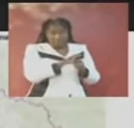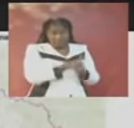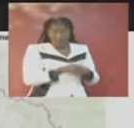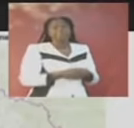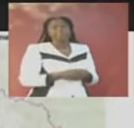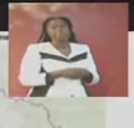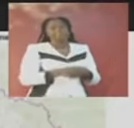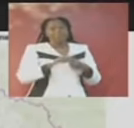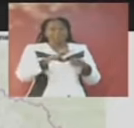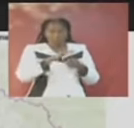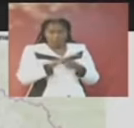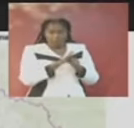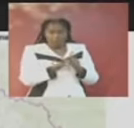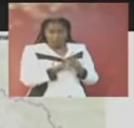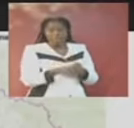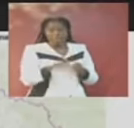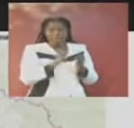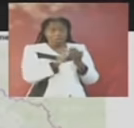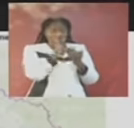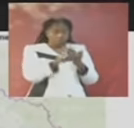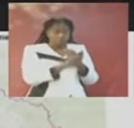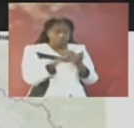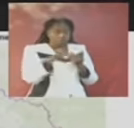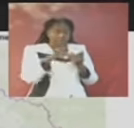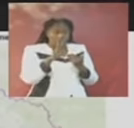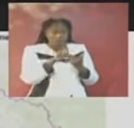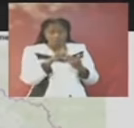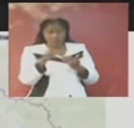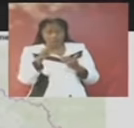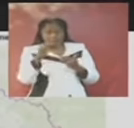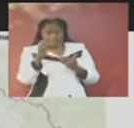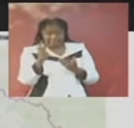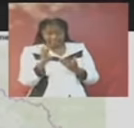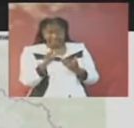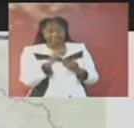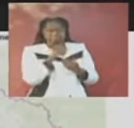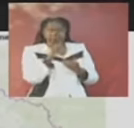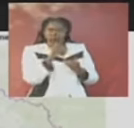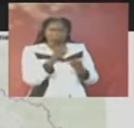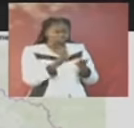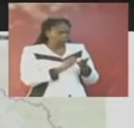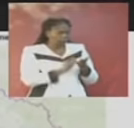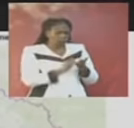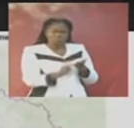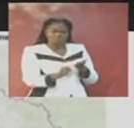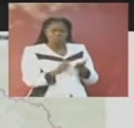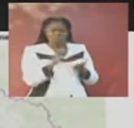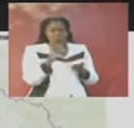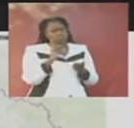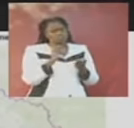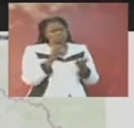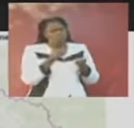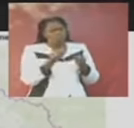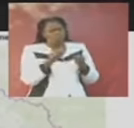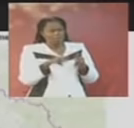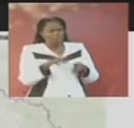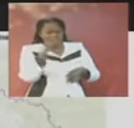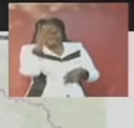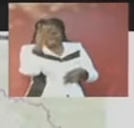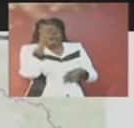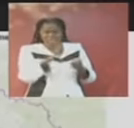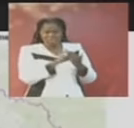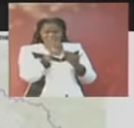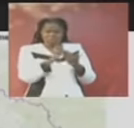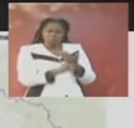November 6th, which did not record cases during the period October 17th to 30th. What is important is to